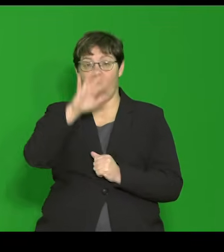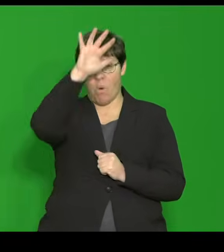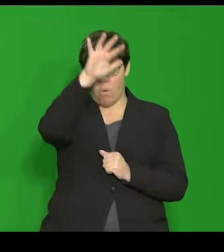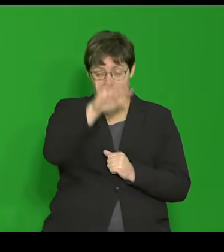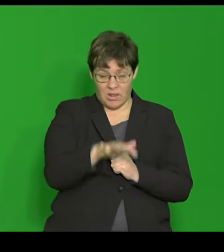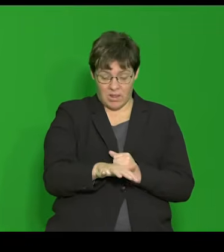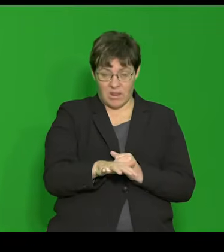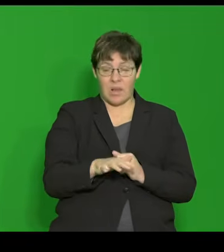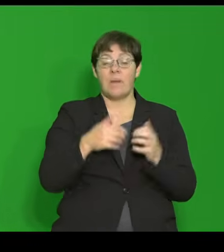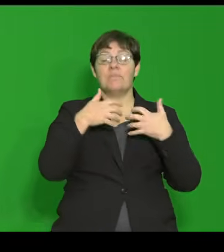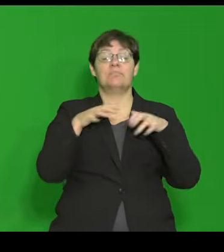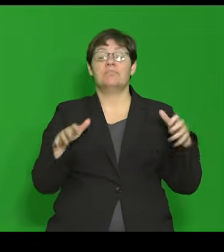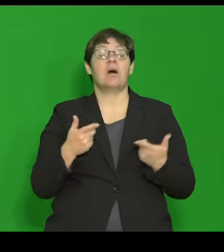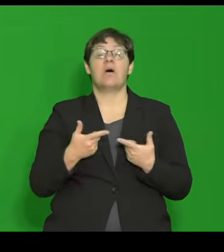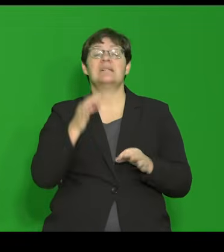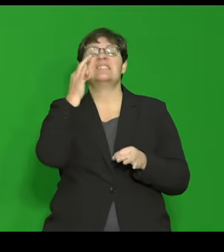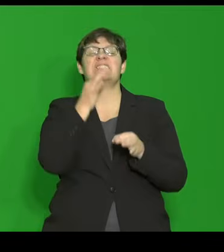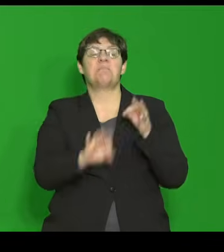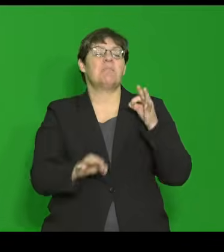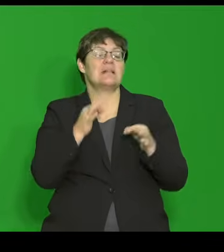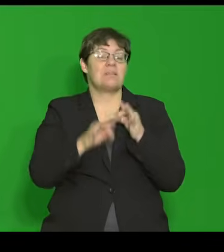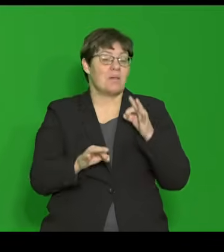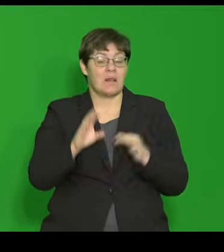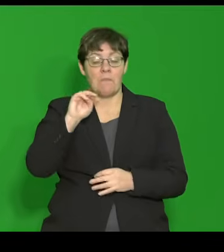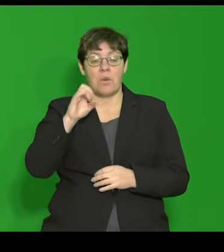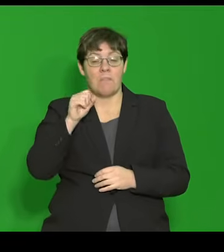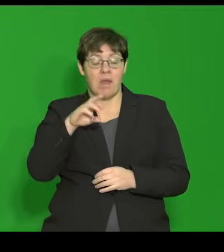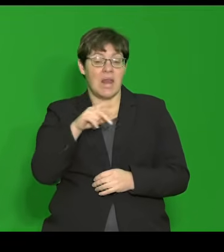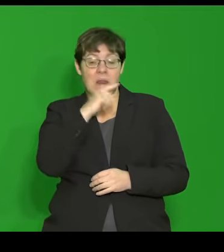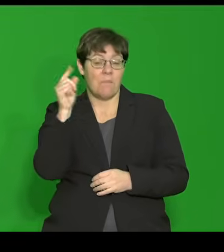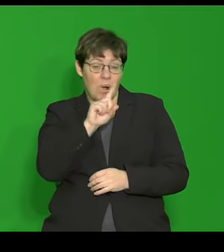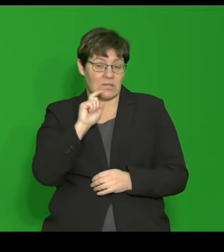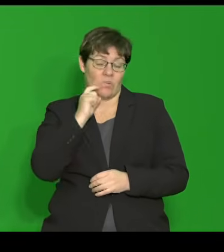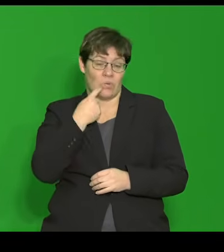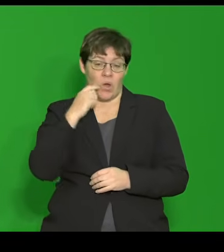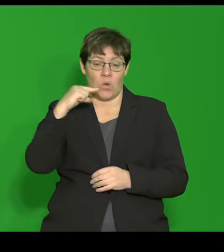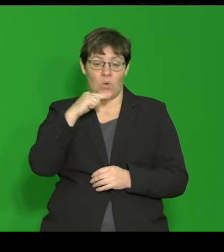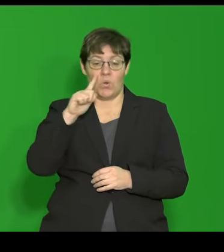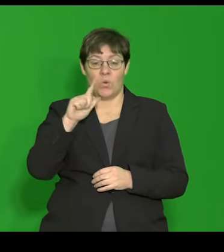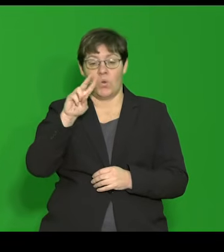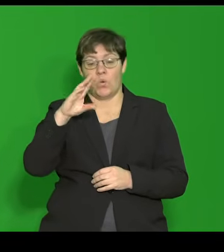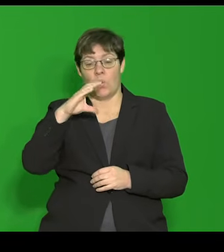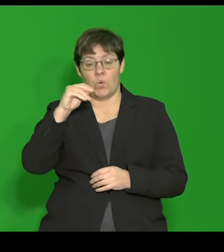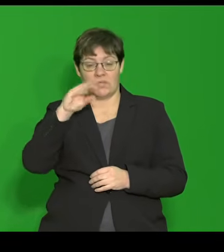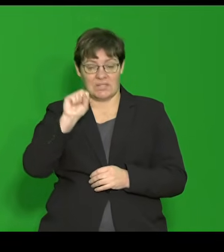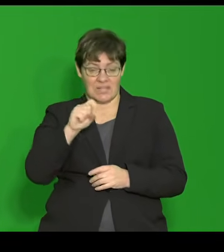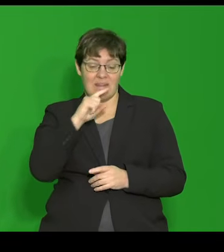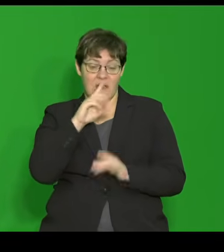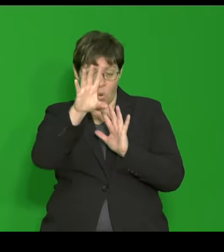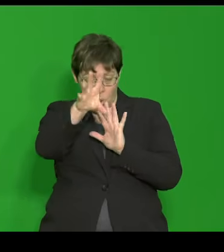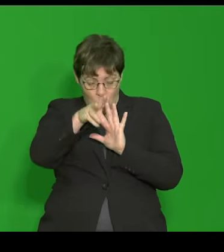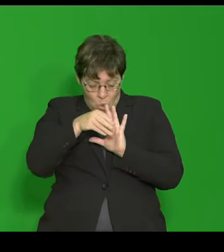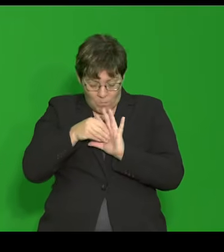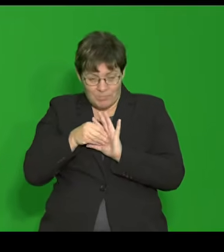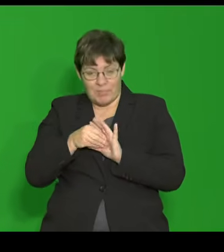of the carbohydrates are broken down into the simplest monomers called glucose. And it is then that the glucose can be